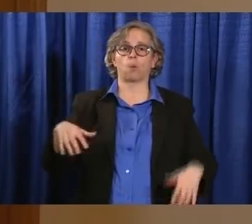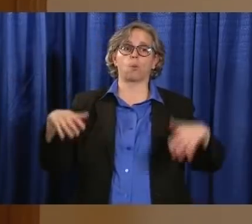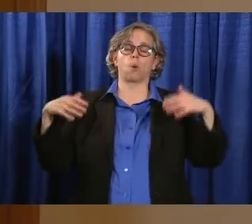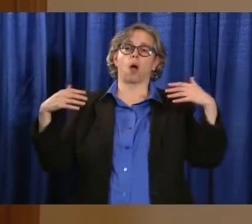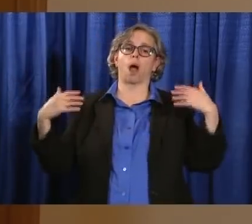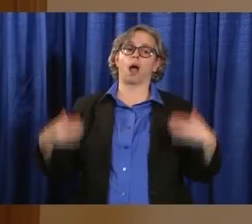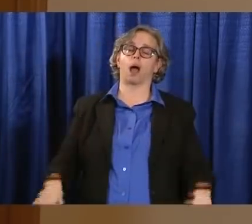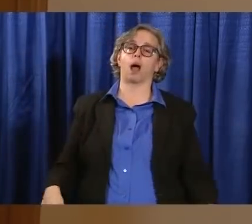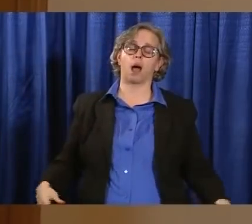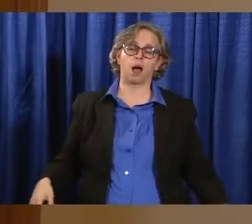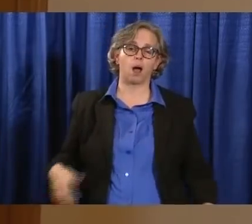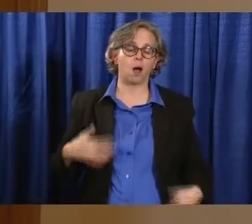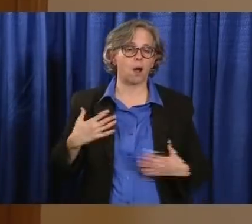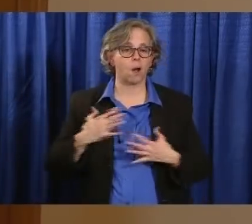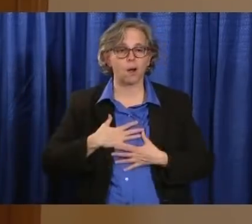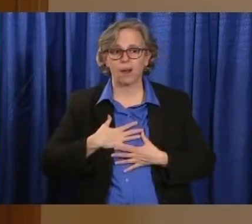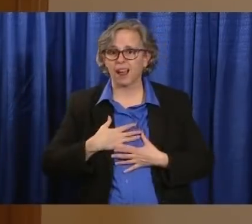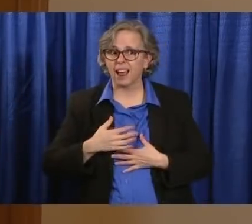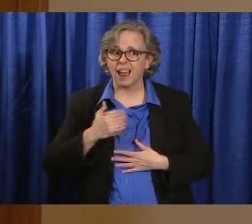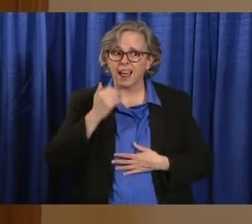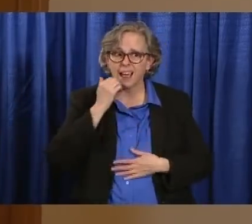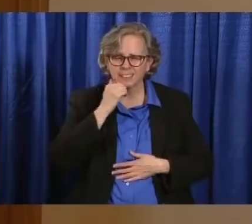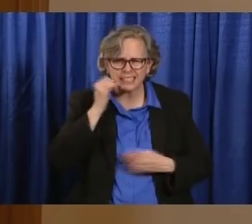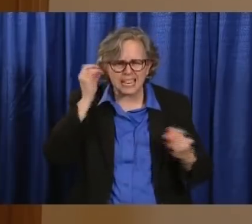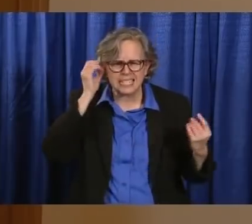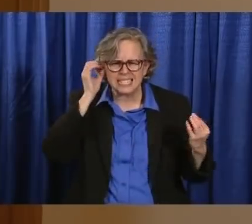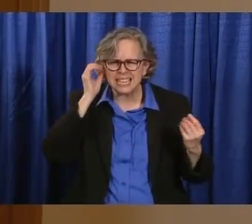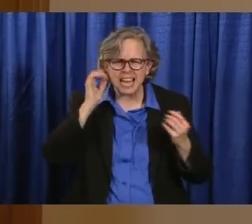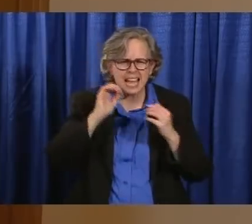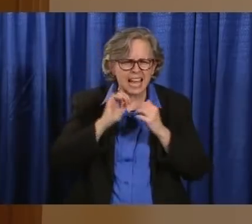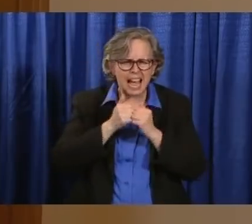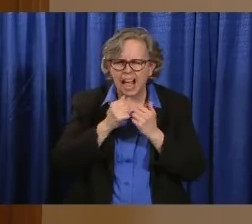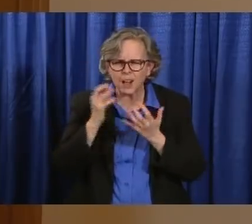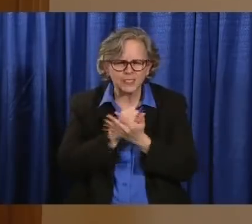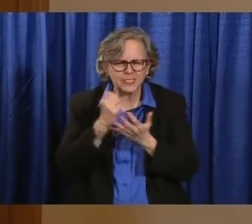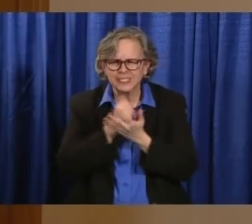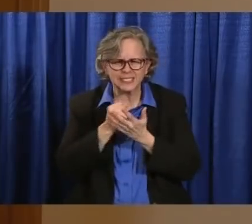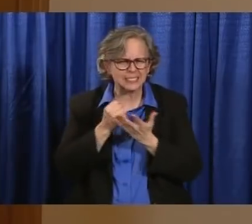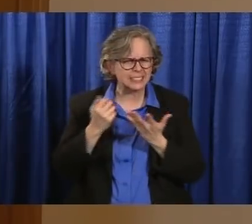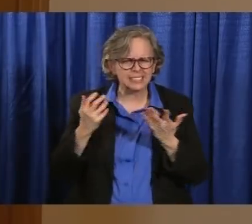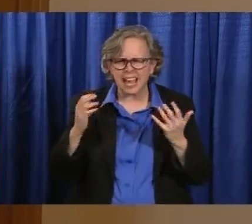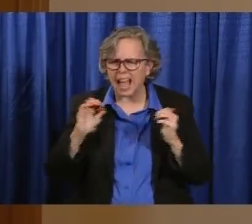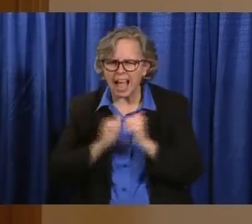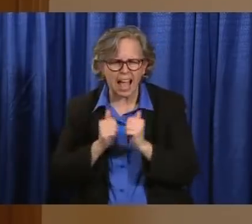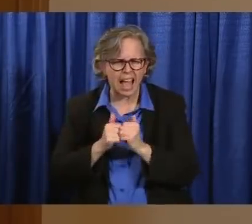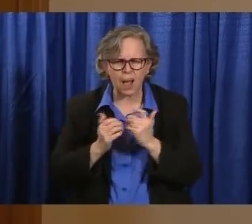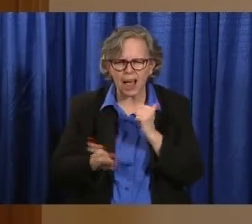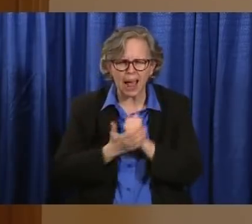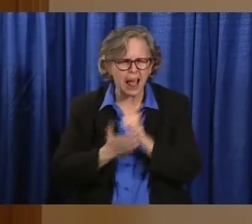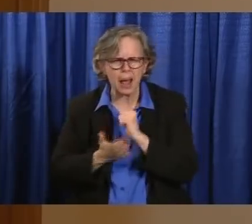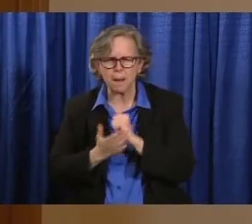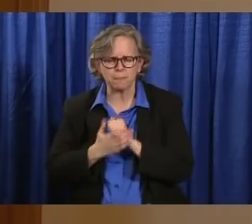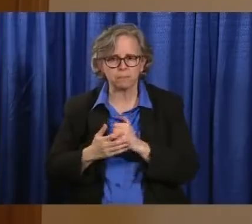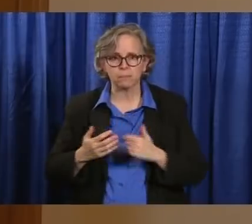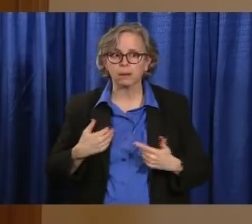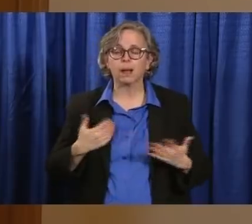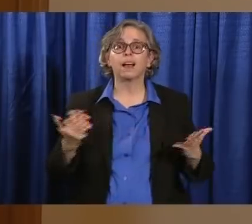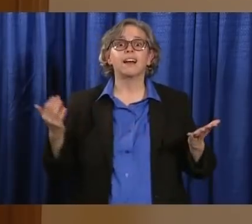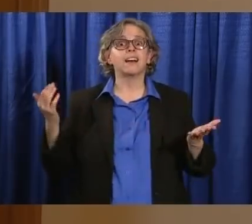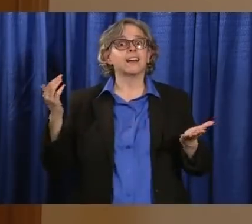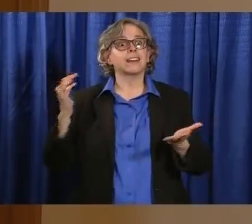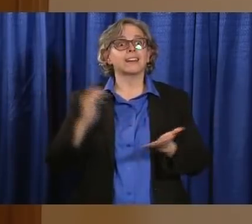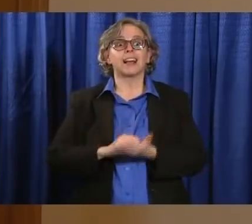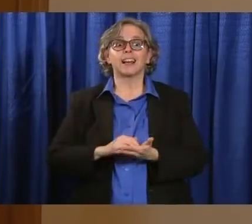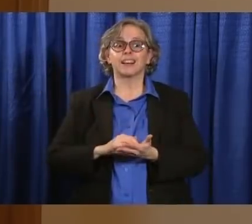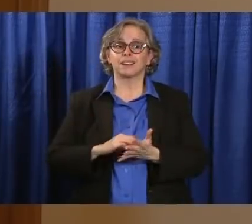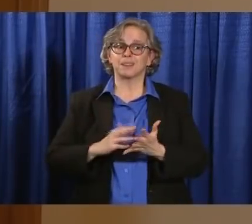maximizing every possibility on behalf of the state of Ohio, and every day, again, just the generosity is shown. So